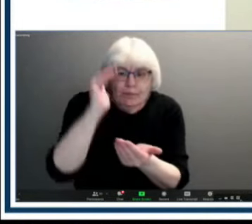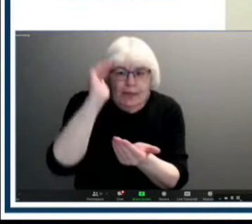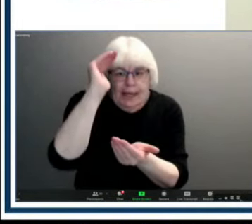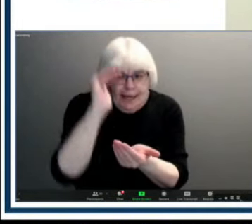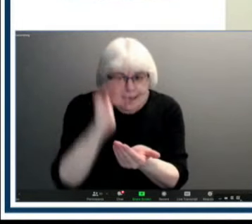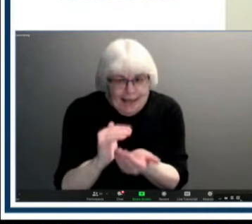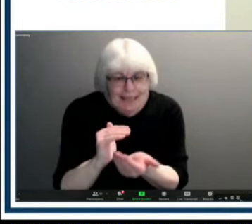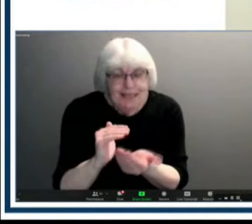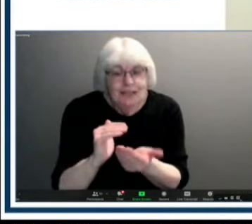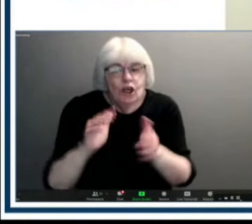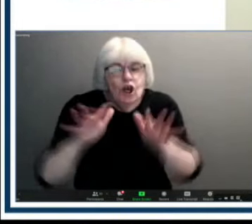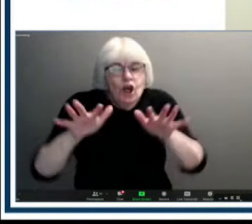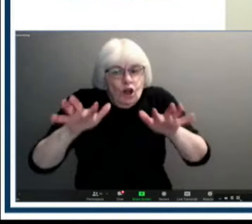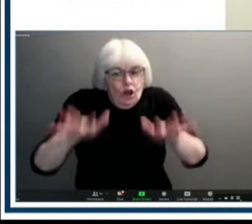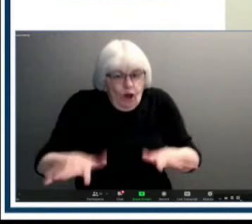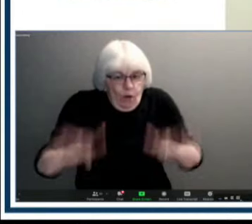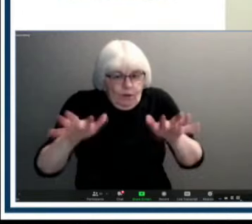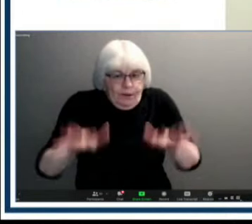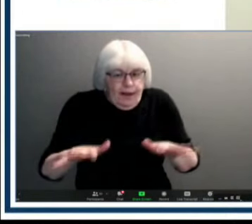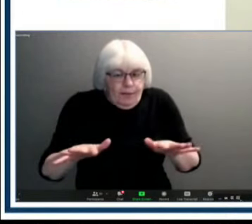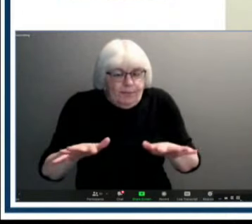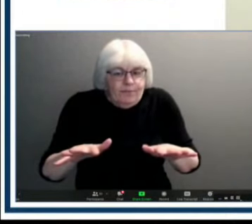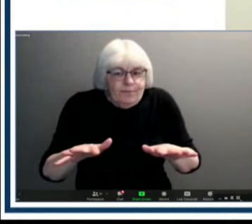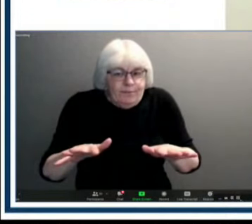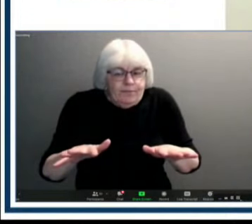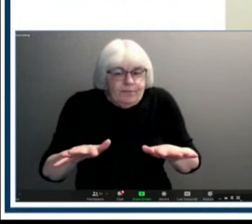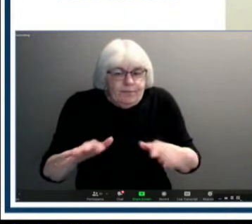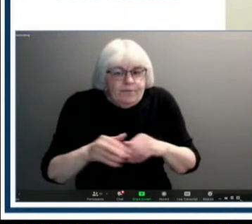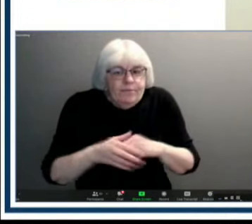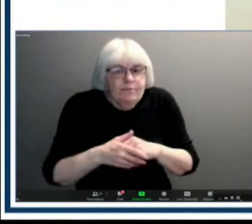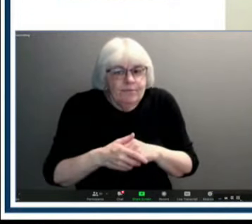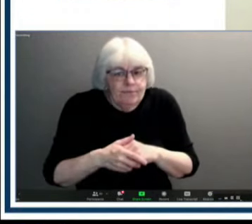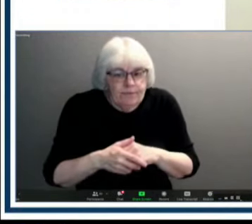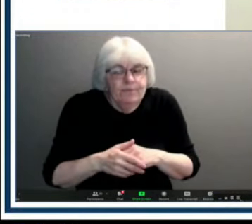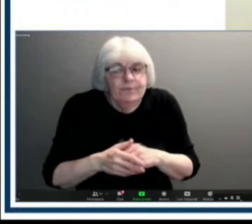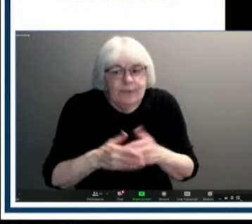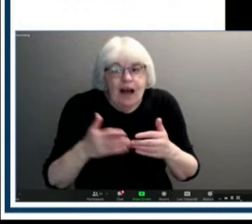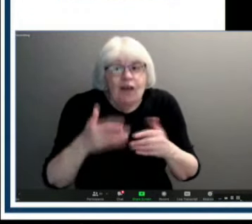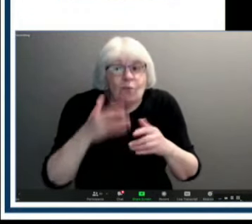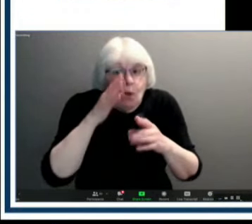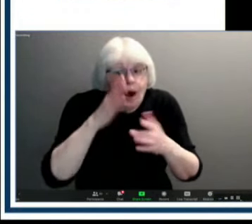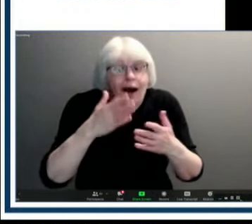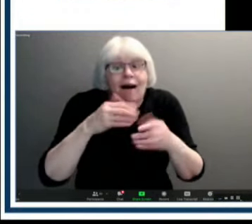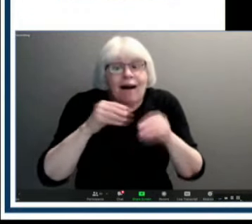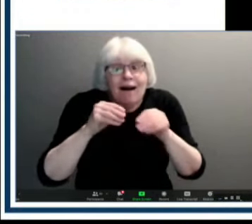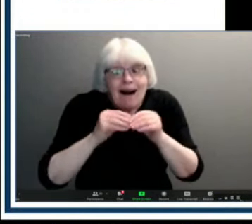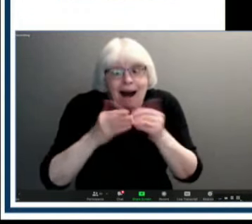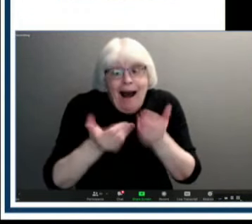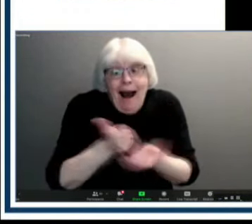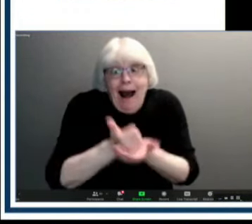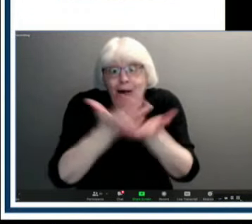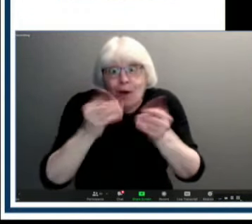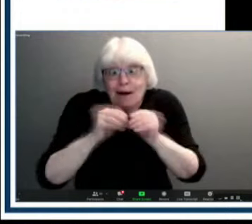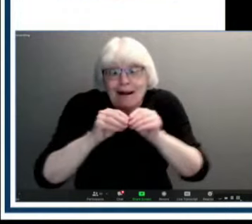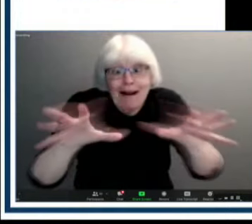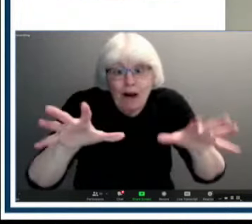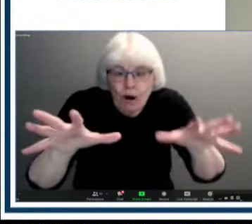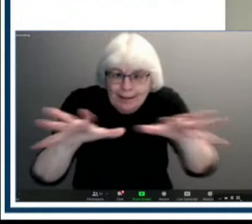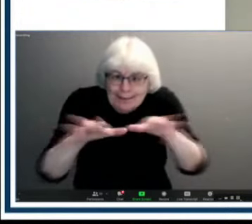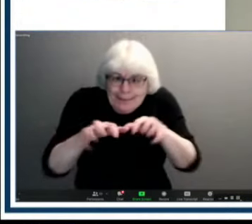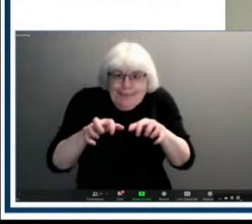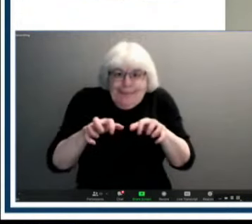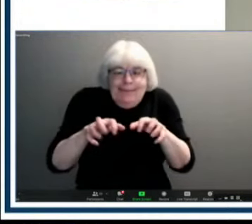stop. That's the way we will slow the spread. Yeah, I'll just add that. I mean, to me, it is really, some